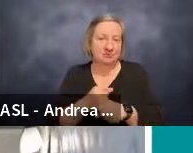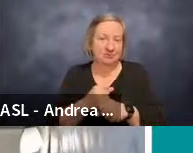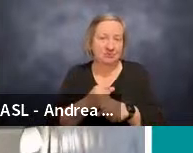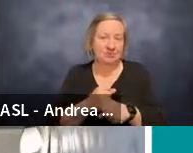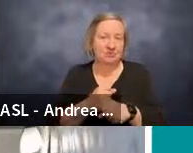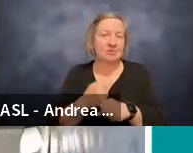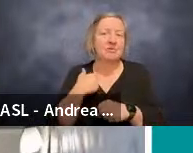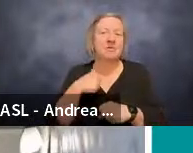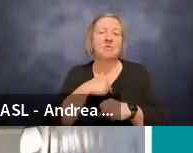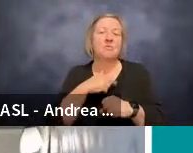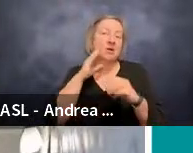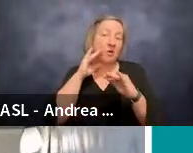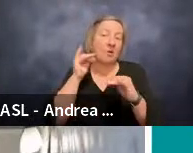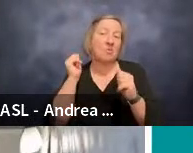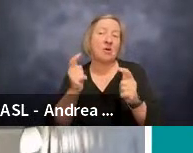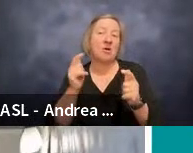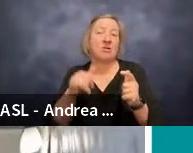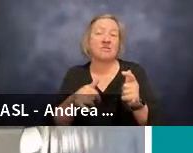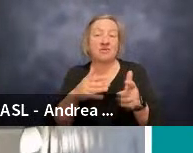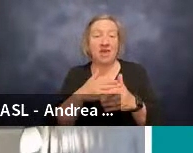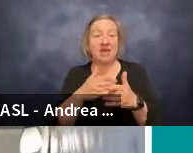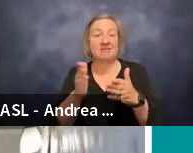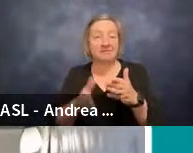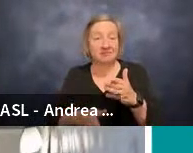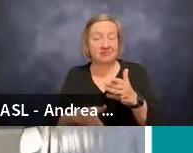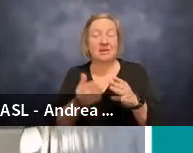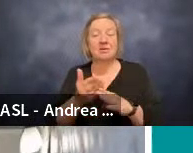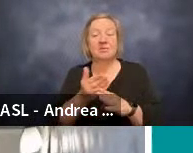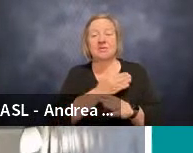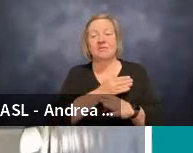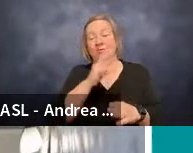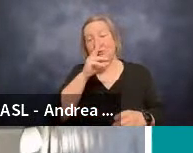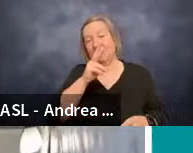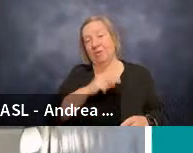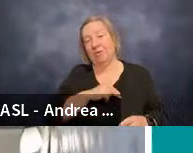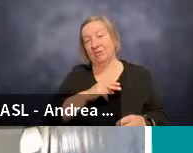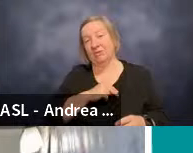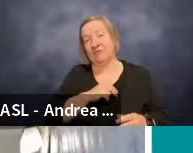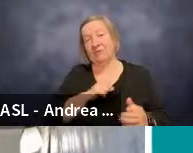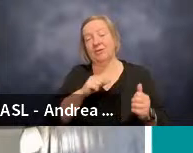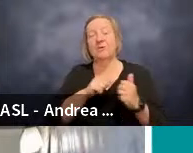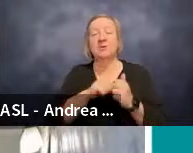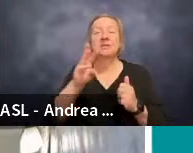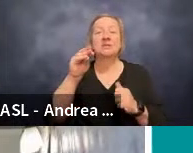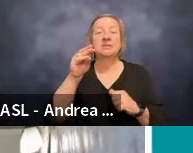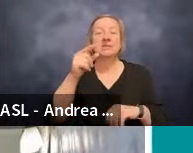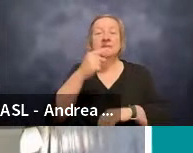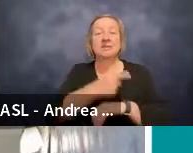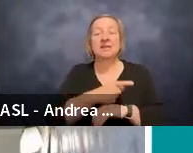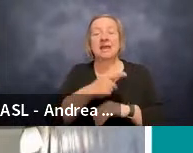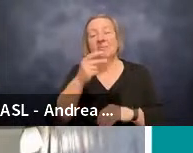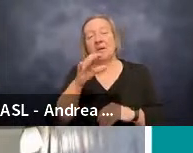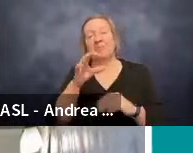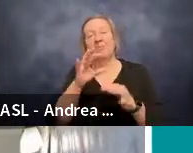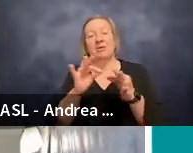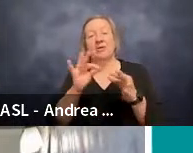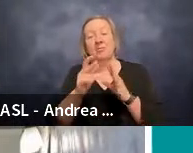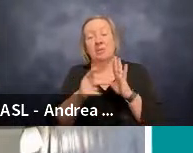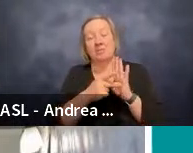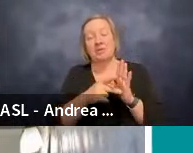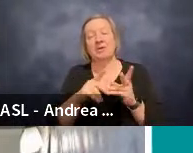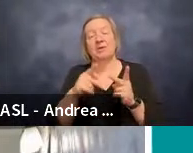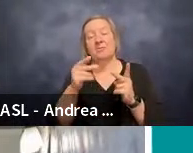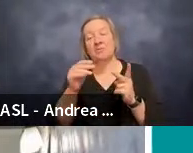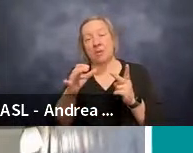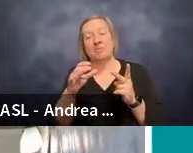to have all of this wrapped up before Thanksgiving with the 60-day public comment period, public